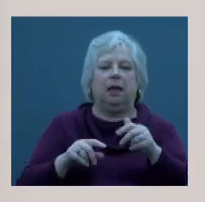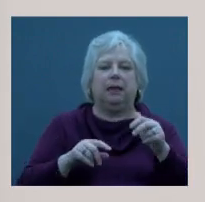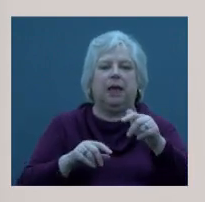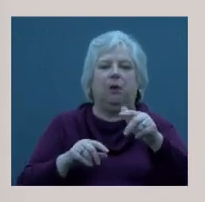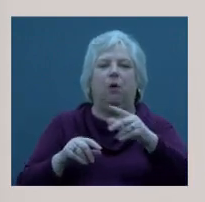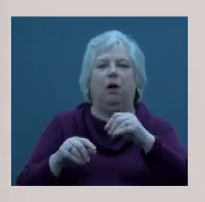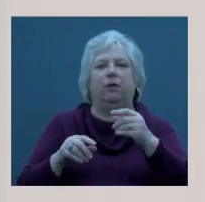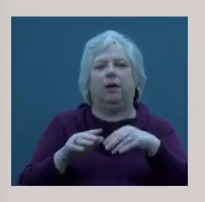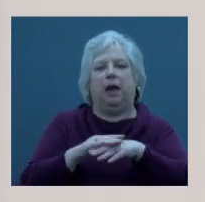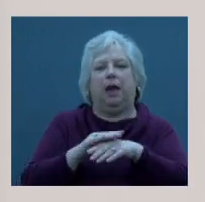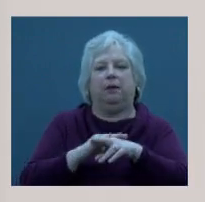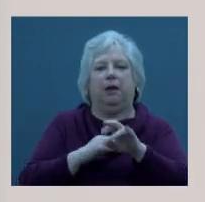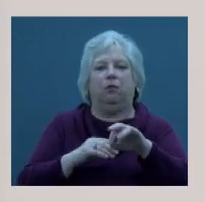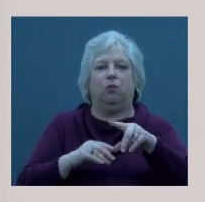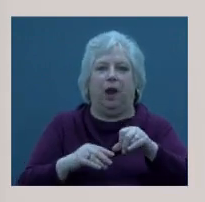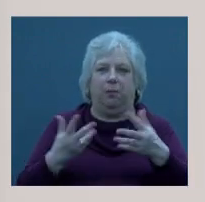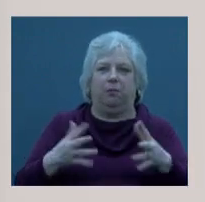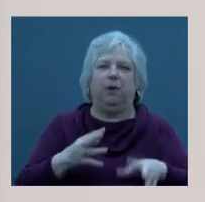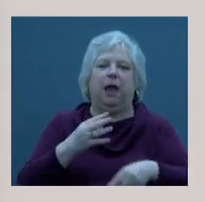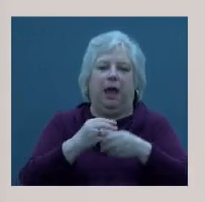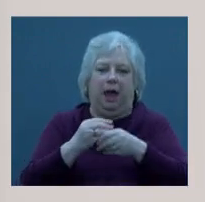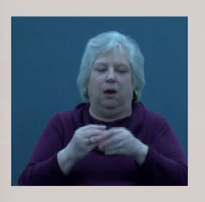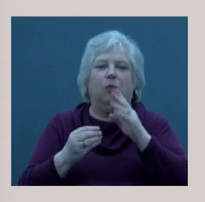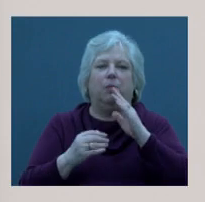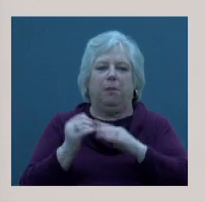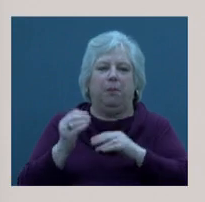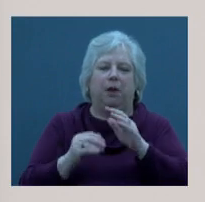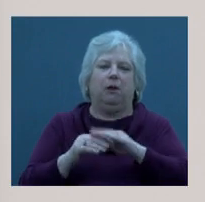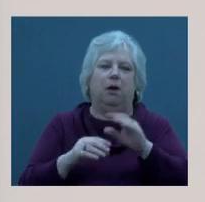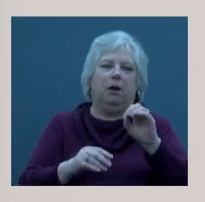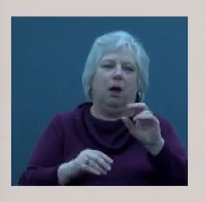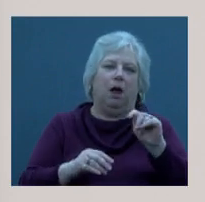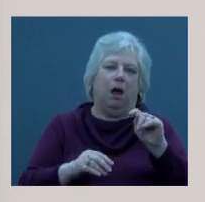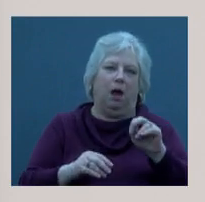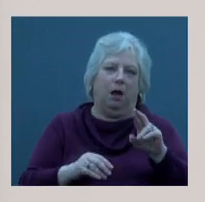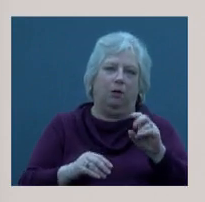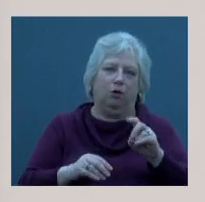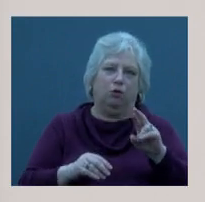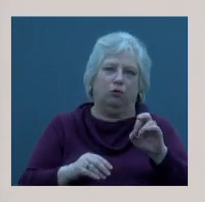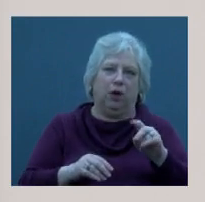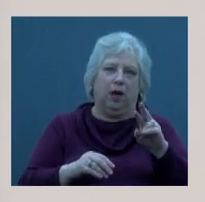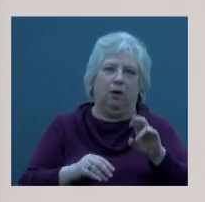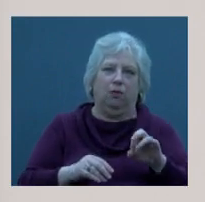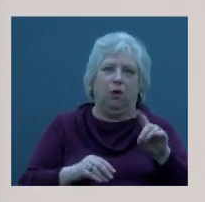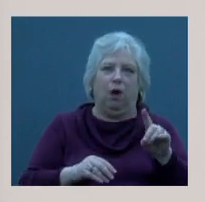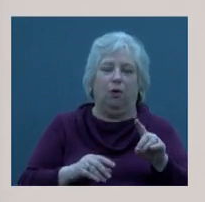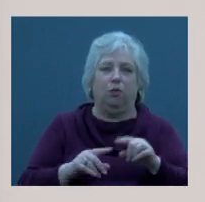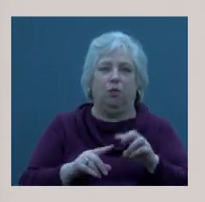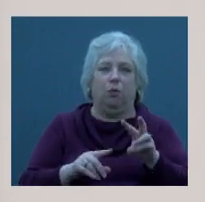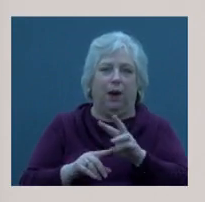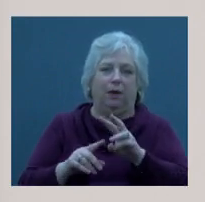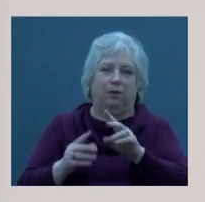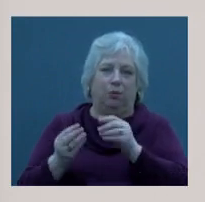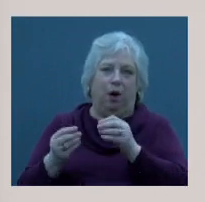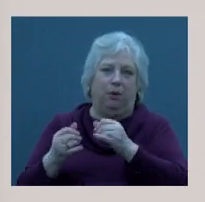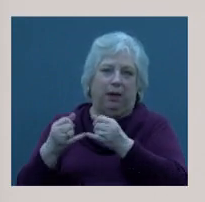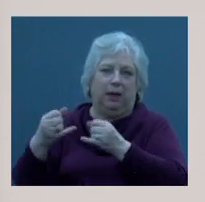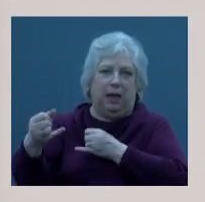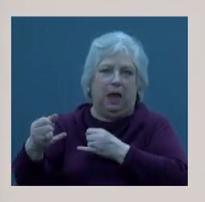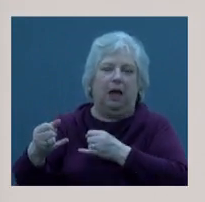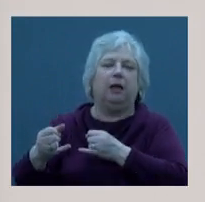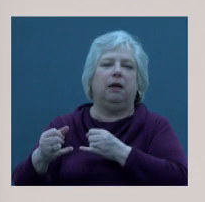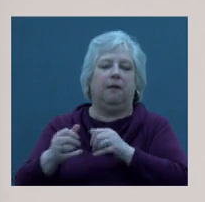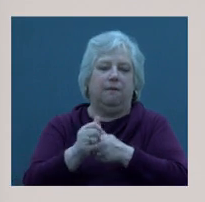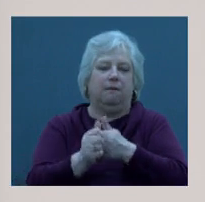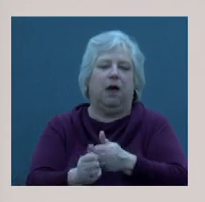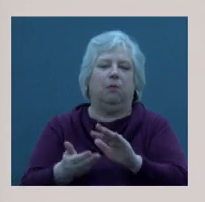appropriate access ramps have been added to the site plan, would be constructed along Otter Creek Road to the west property line in compliance with the city